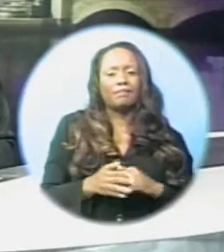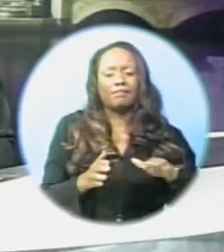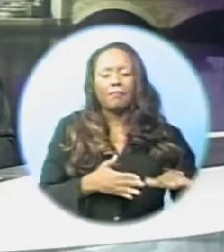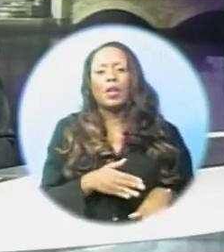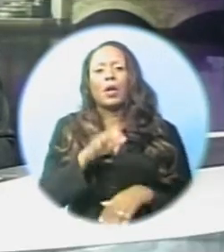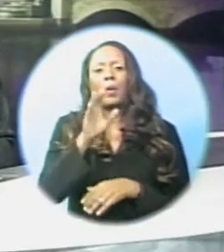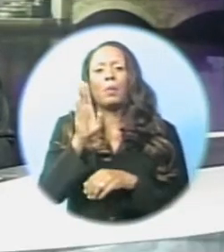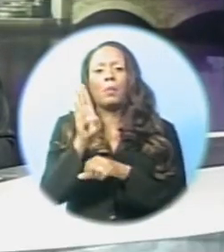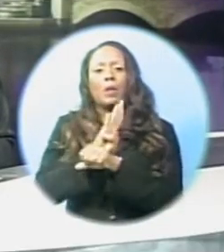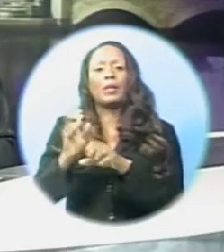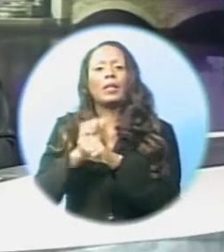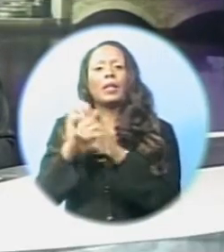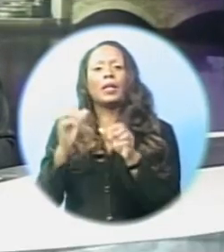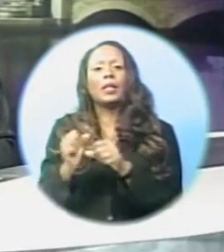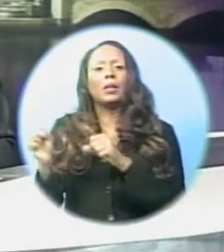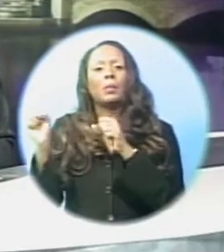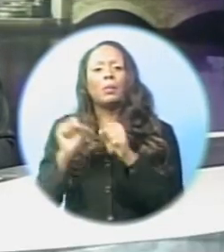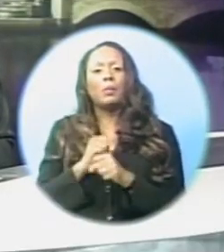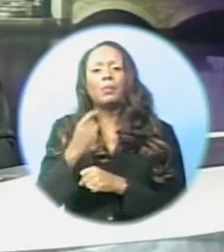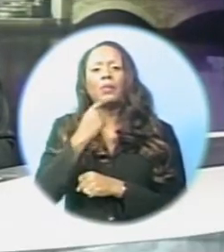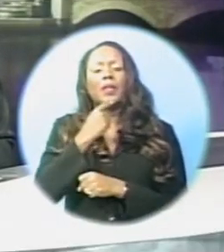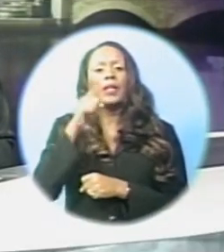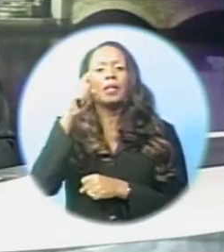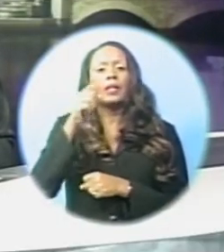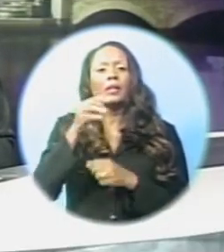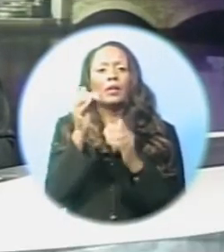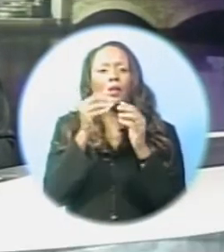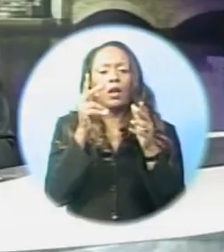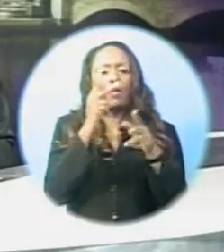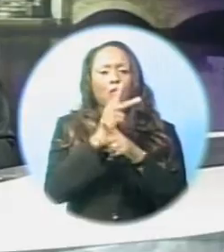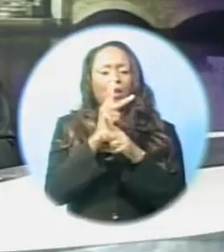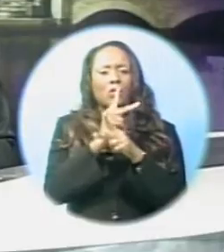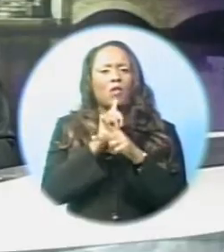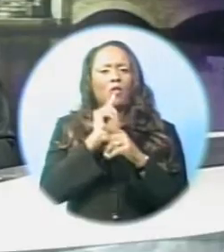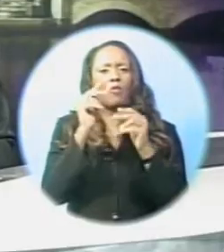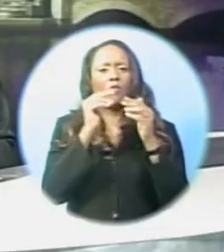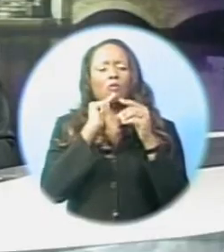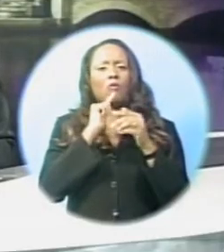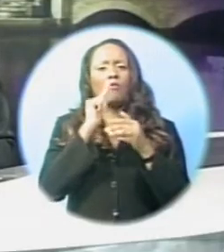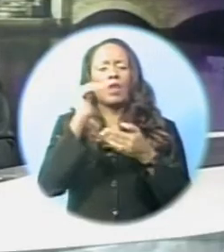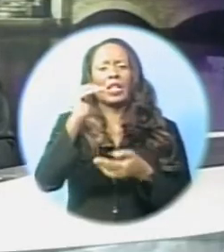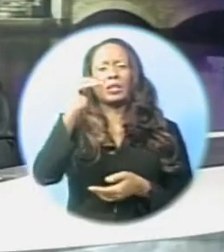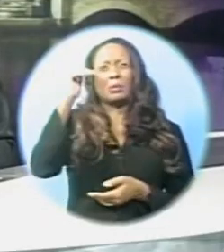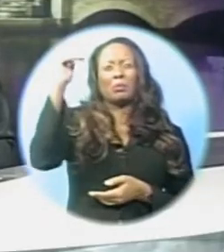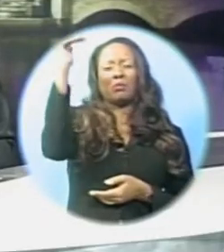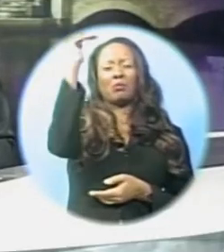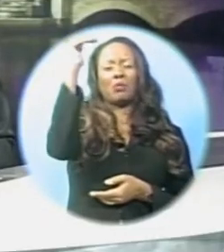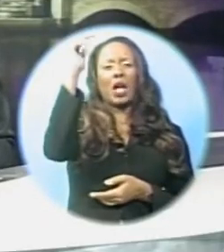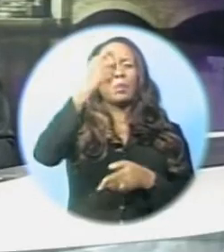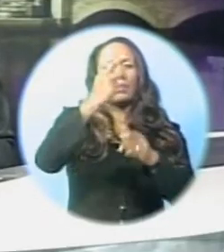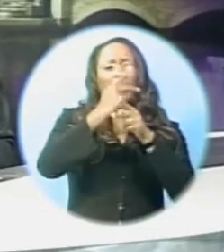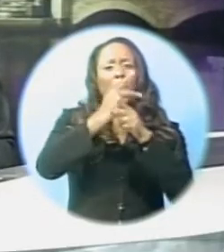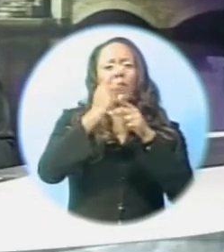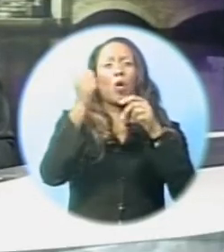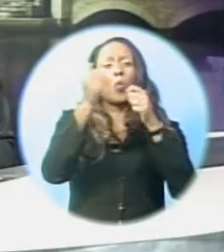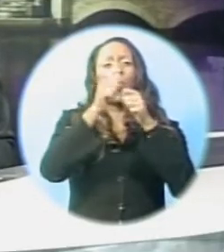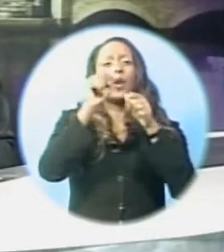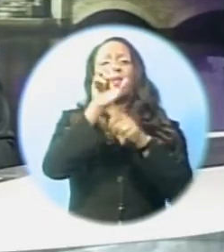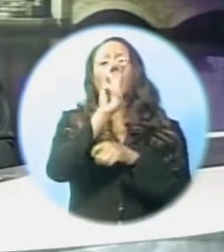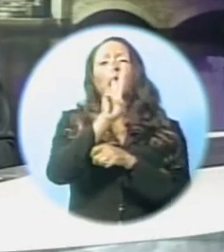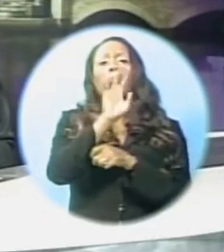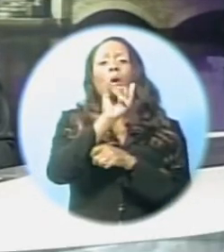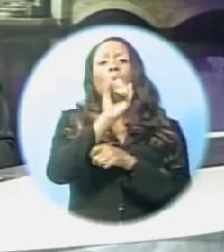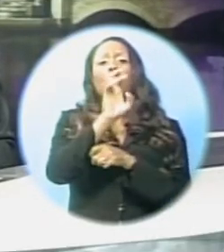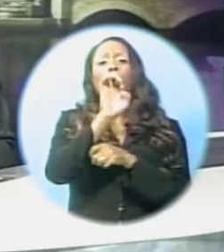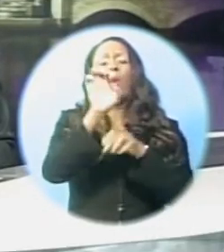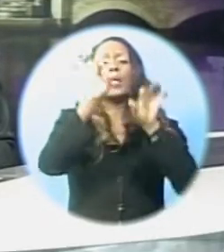supply, stressing that the damage to infrastructure is costly, the company is also warning commercial customers to pay particular attention